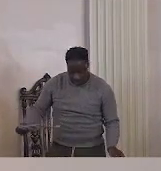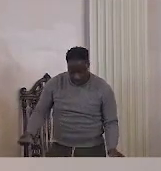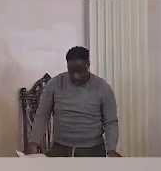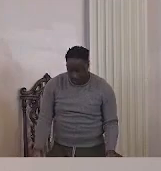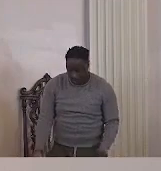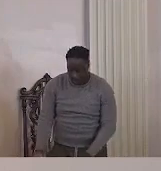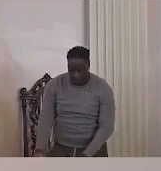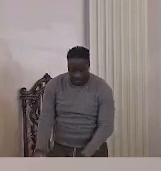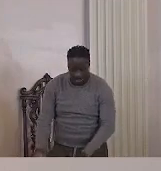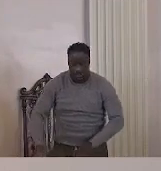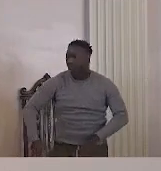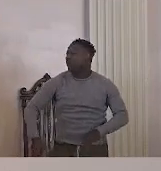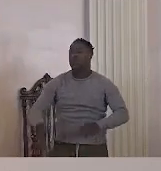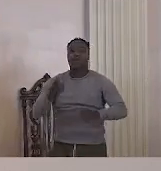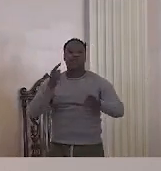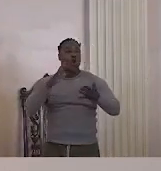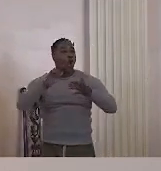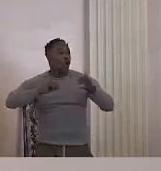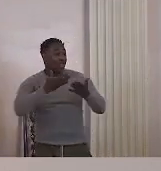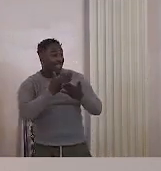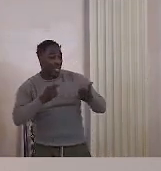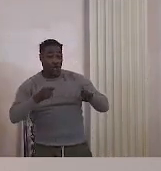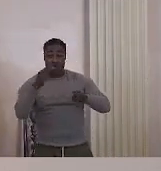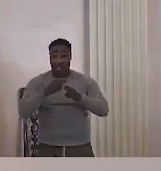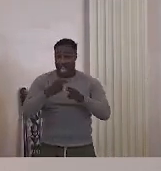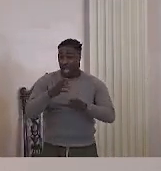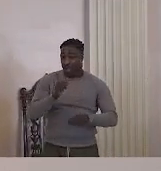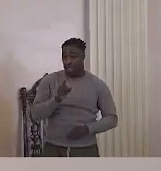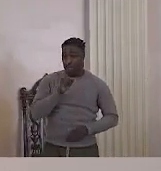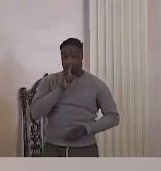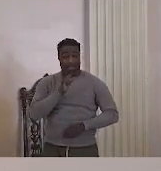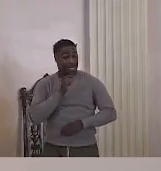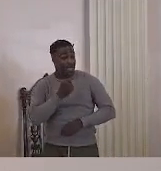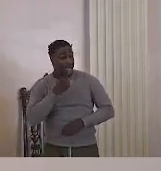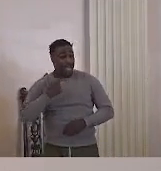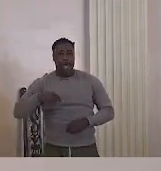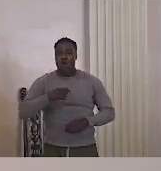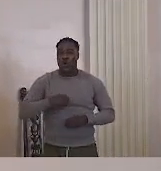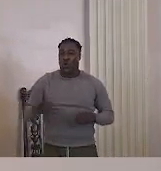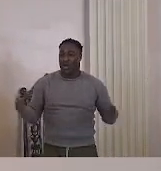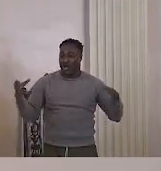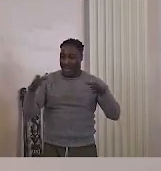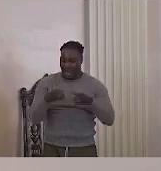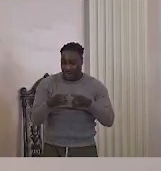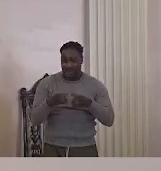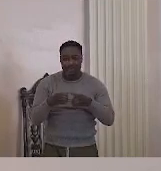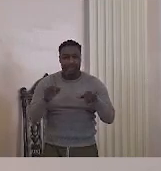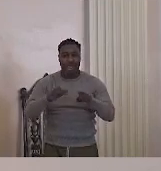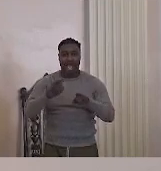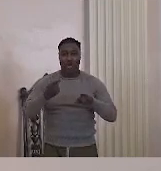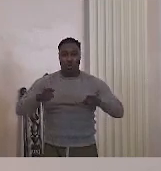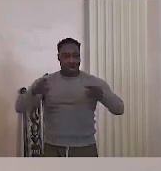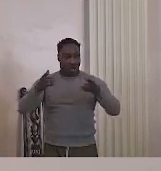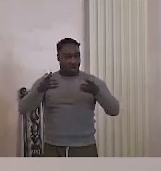for all those things named and unnamed. We gather as one